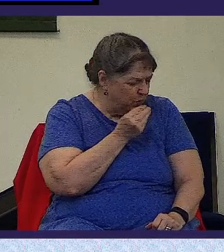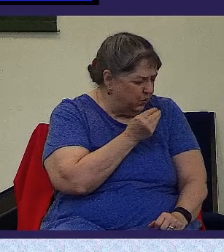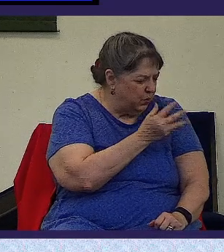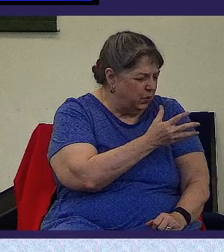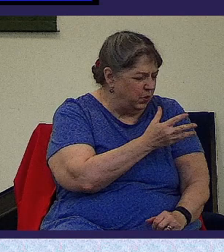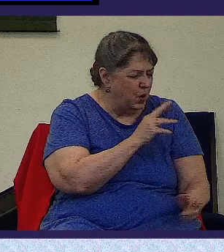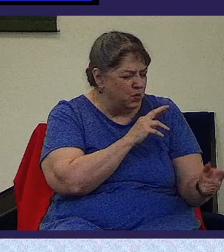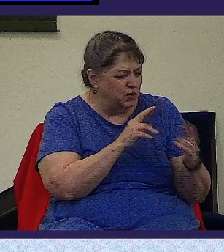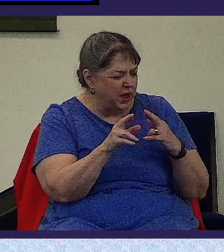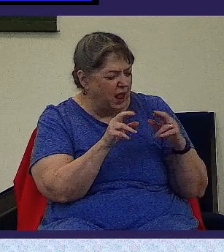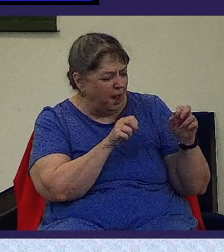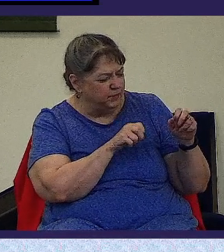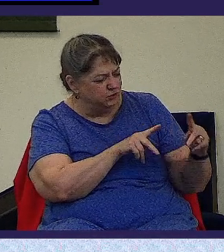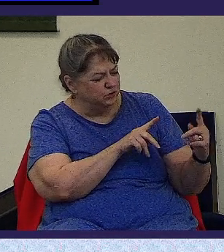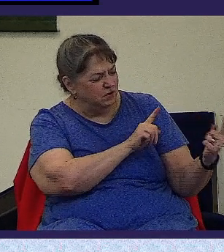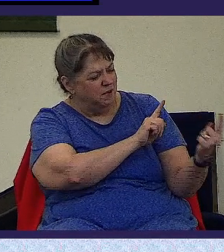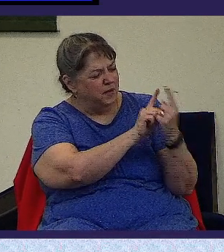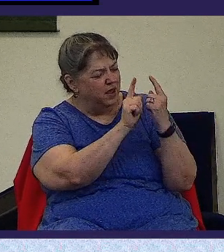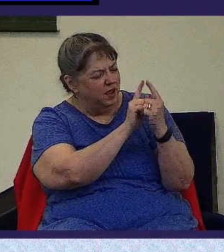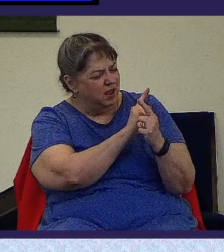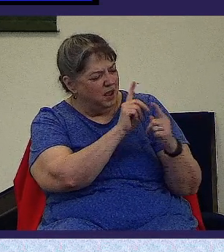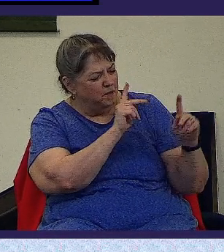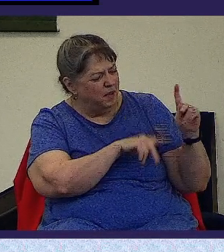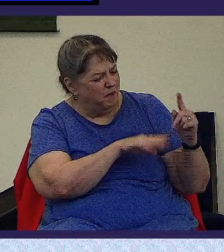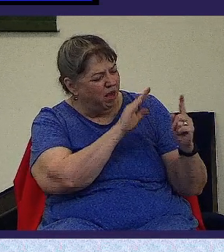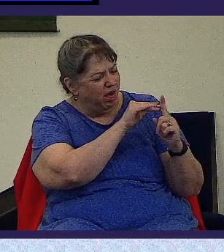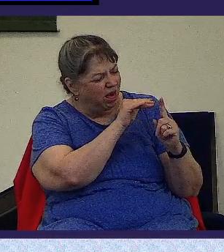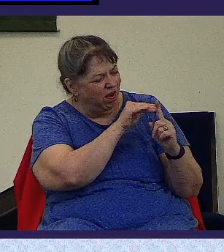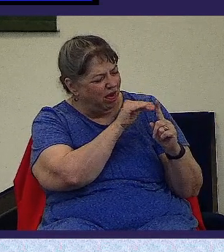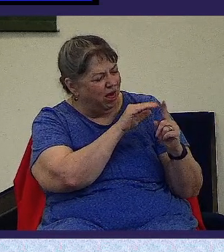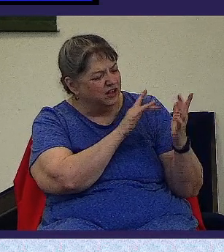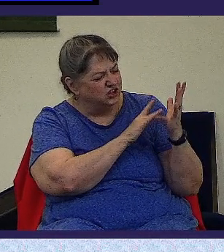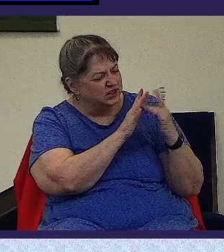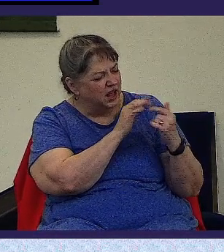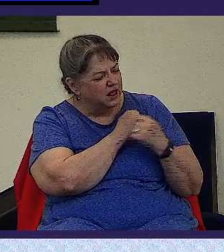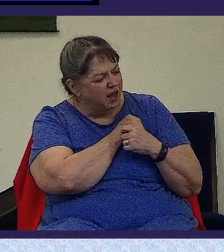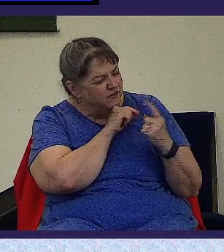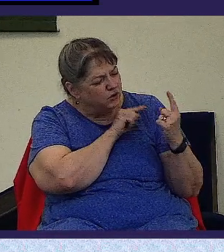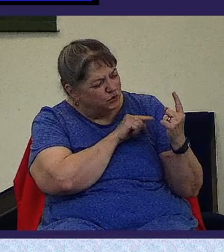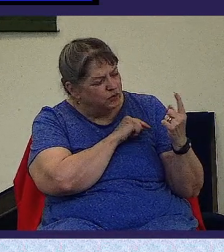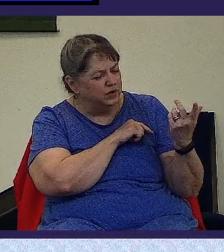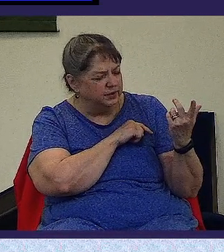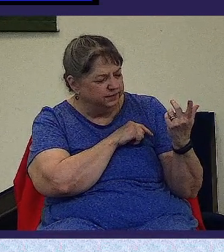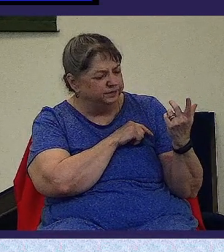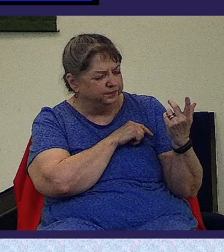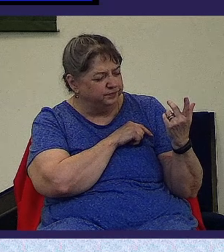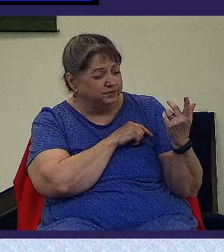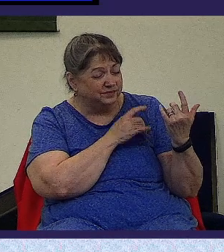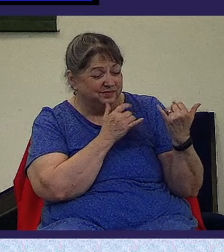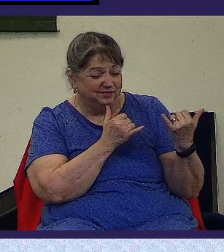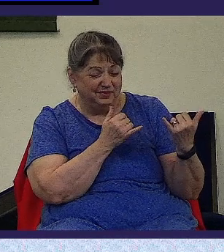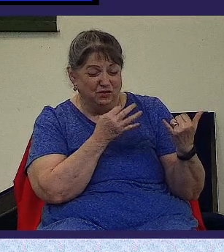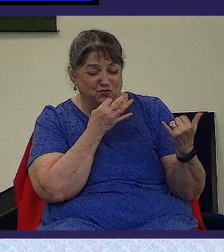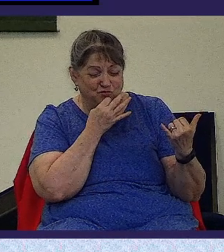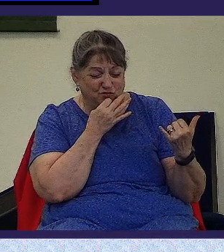those moments that you give us and father we just pray that as we approach now the warm weather the summer months thank you for a church